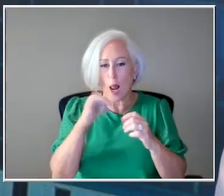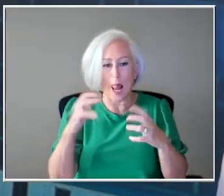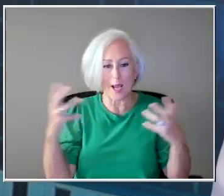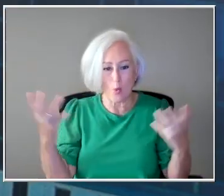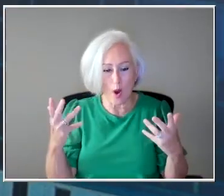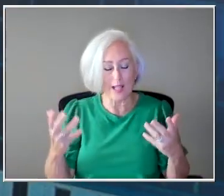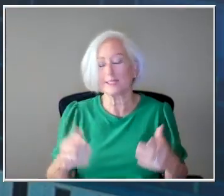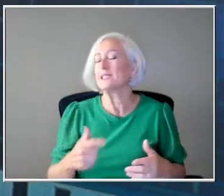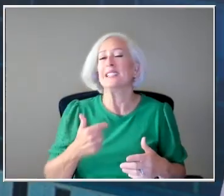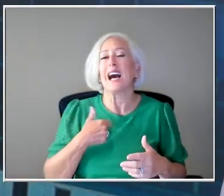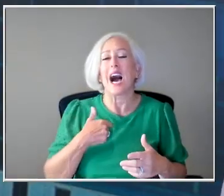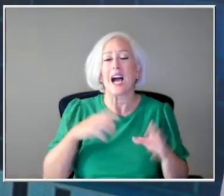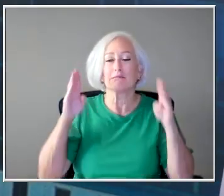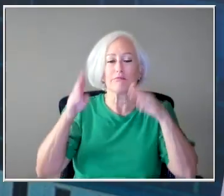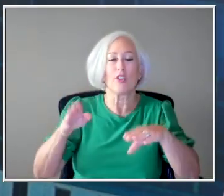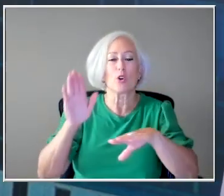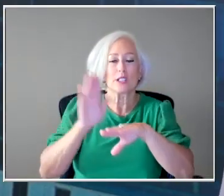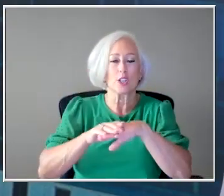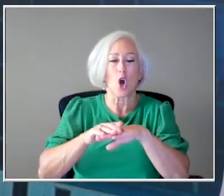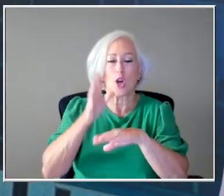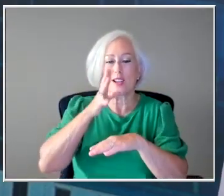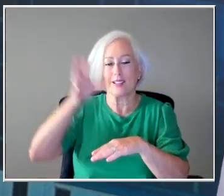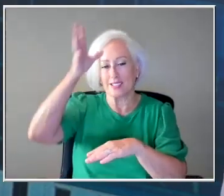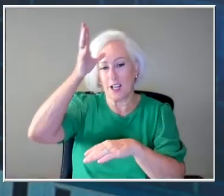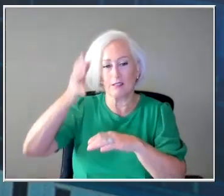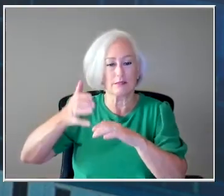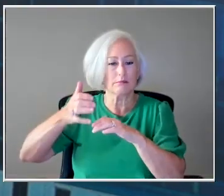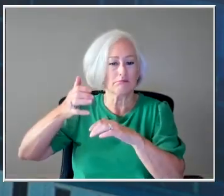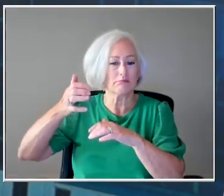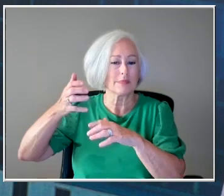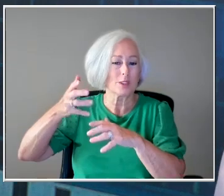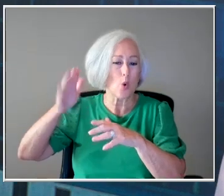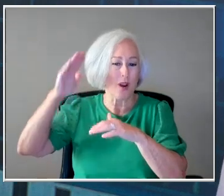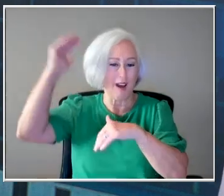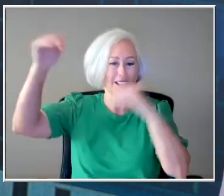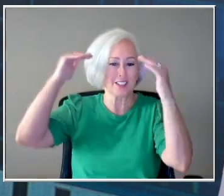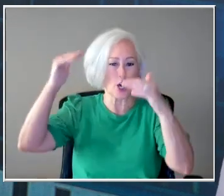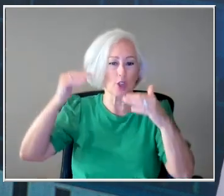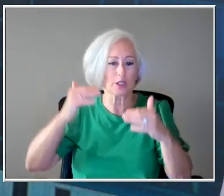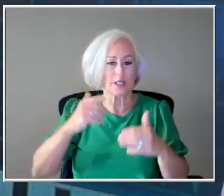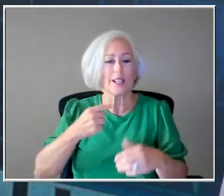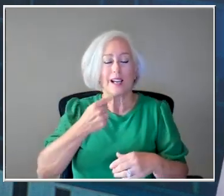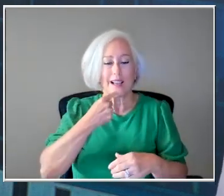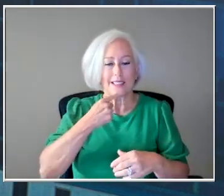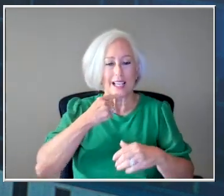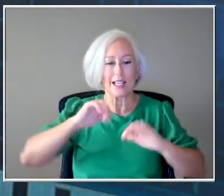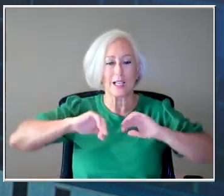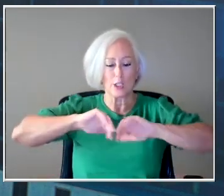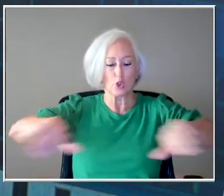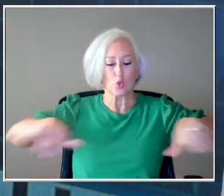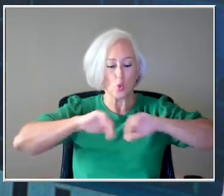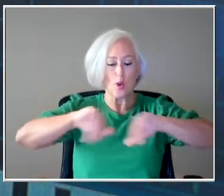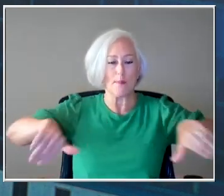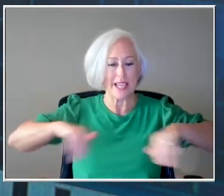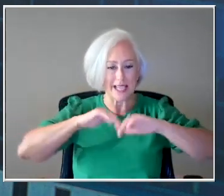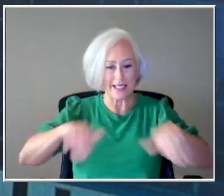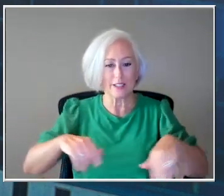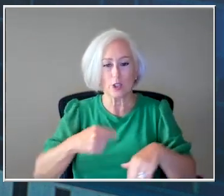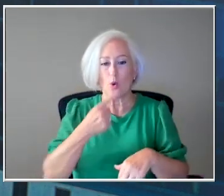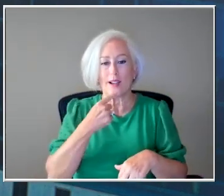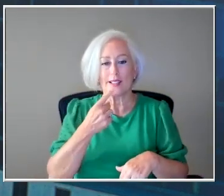mainly, some pediatrics, I bring up the swimming, which everyone doesn't have, because a pool in your basement, so I bring up a water